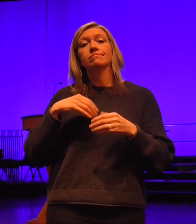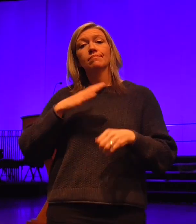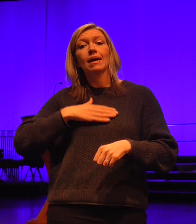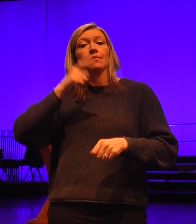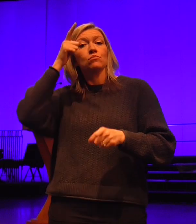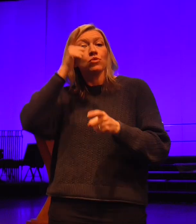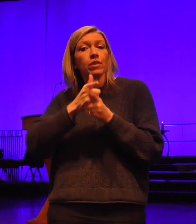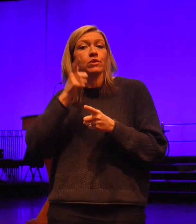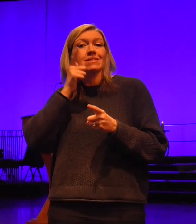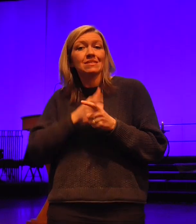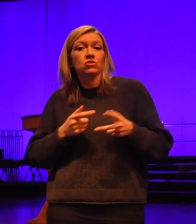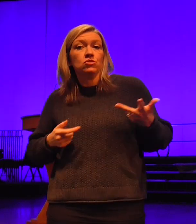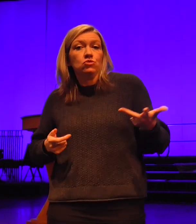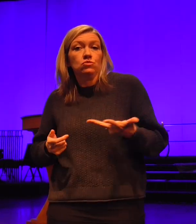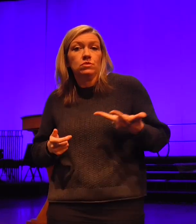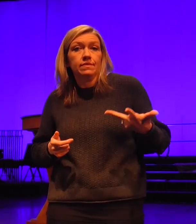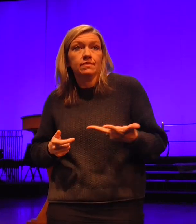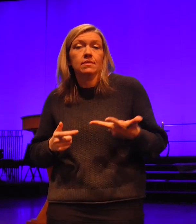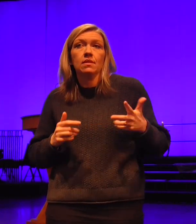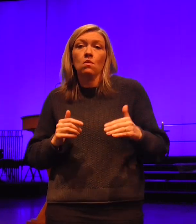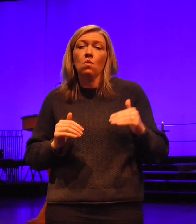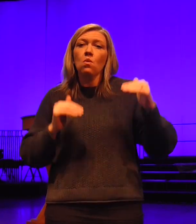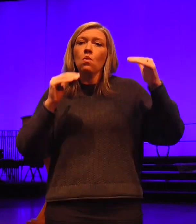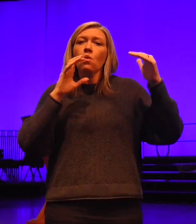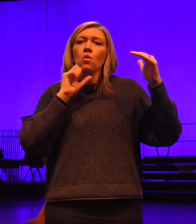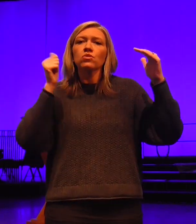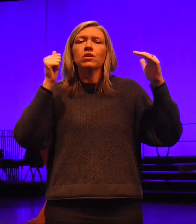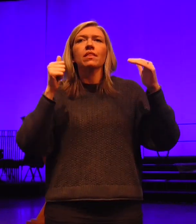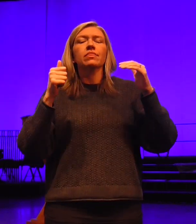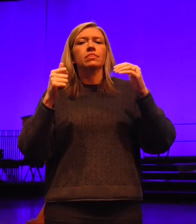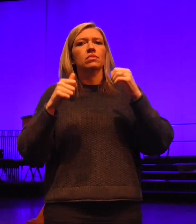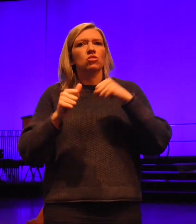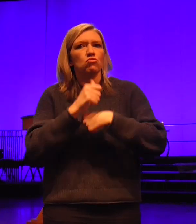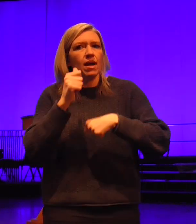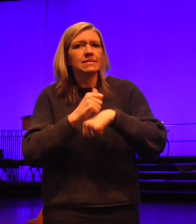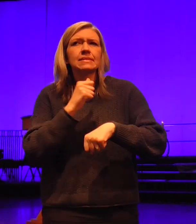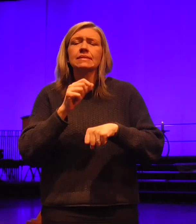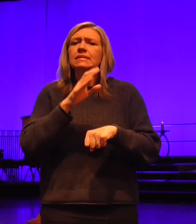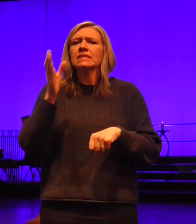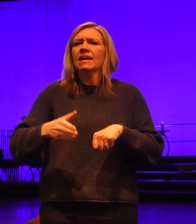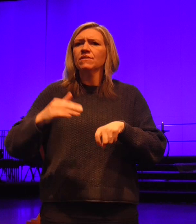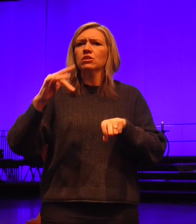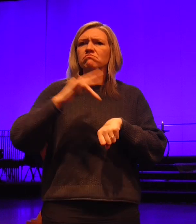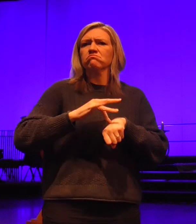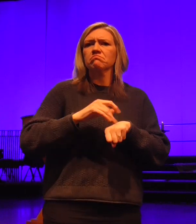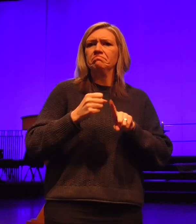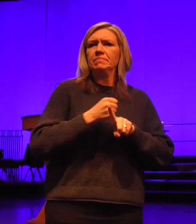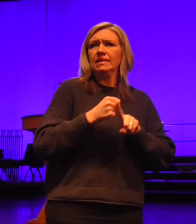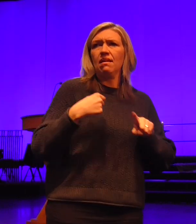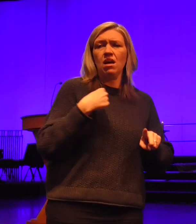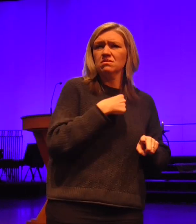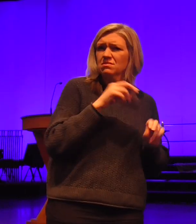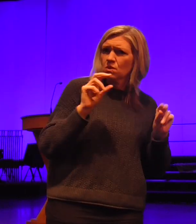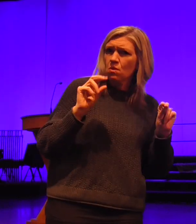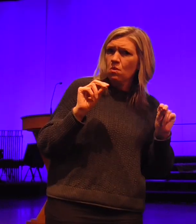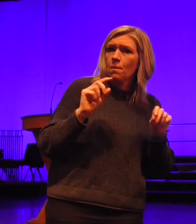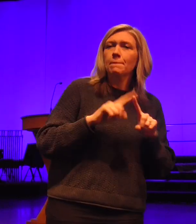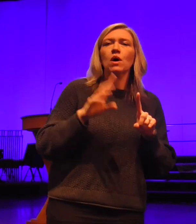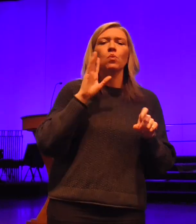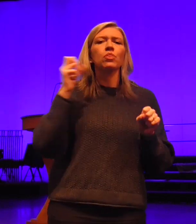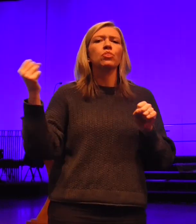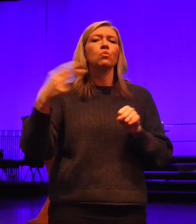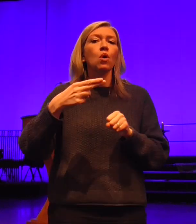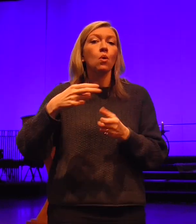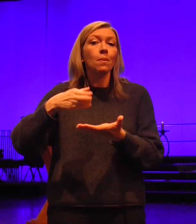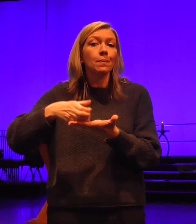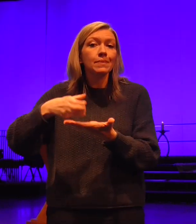grew older, lots of threats. Though he never beat us or hurt us, he would throw full pop cans at us